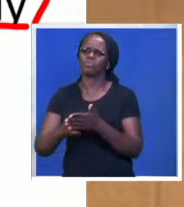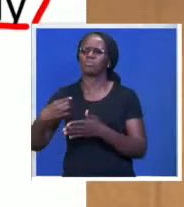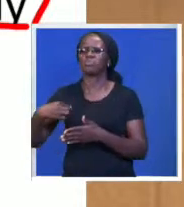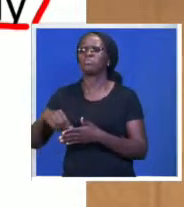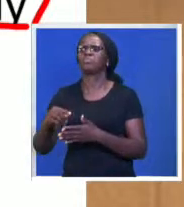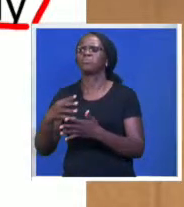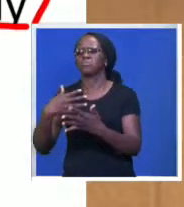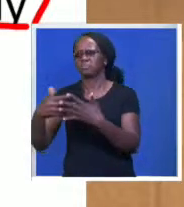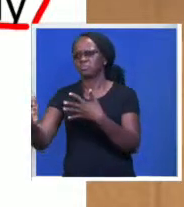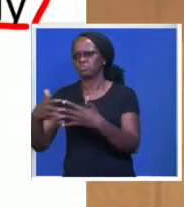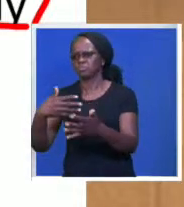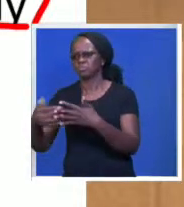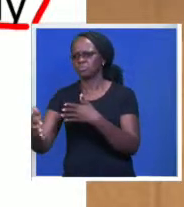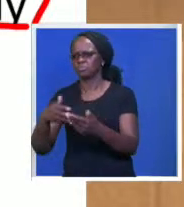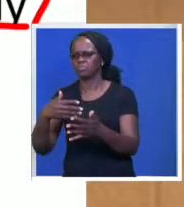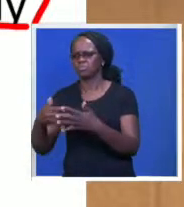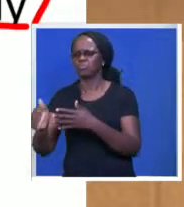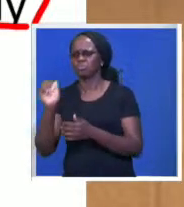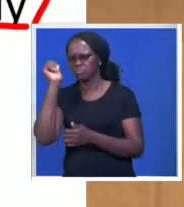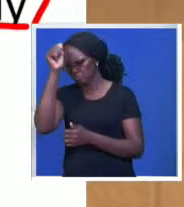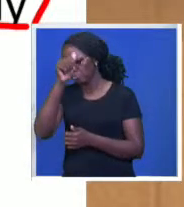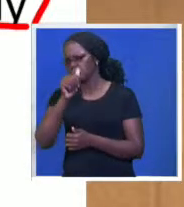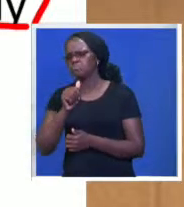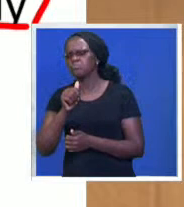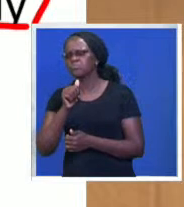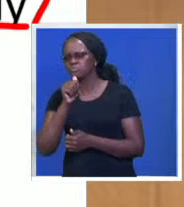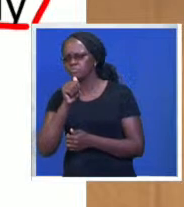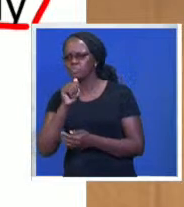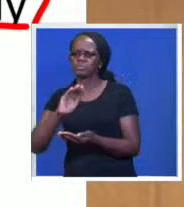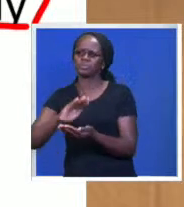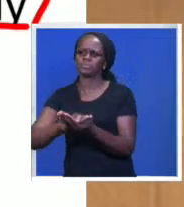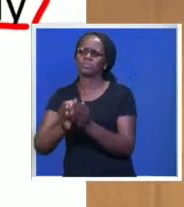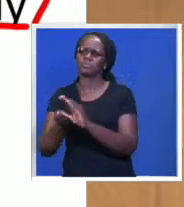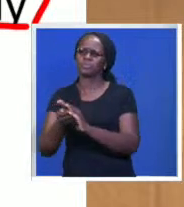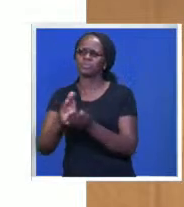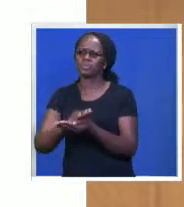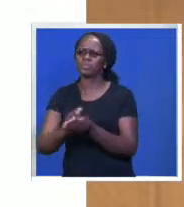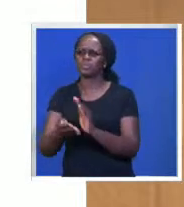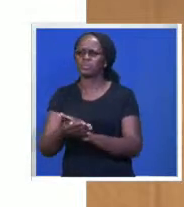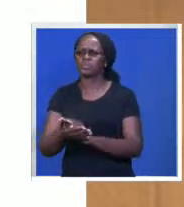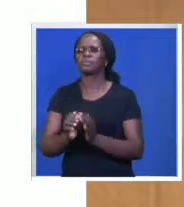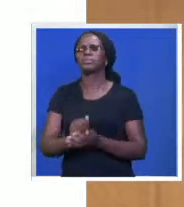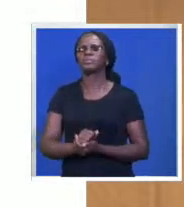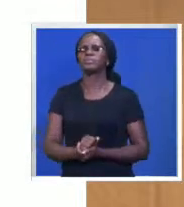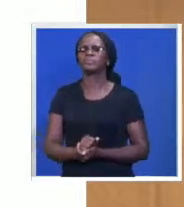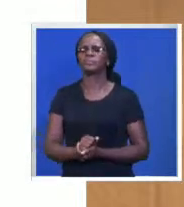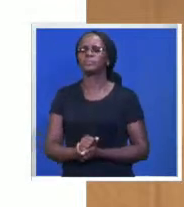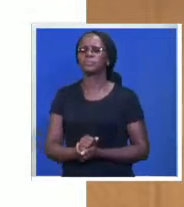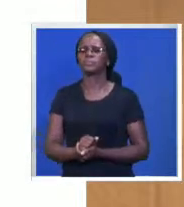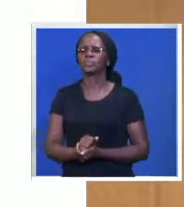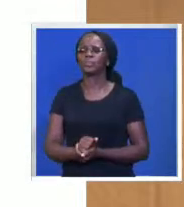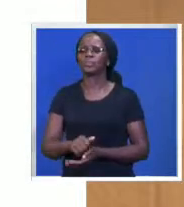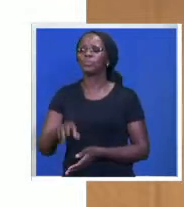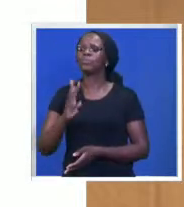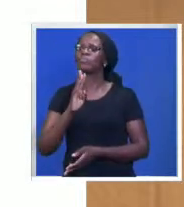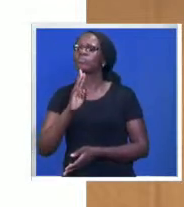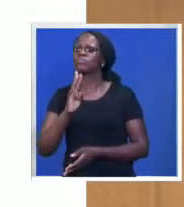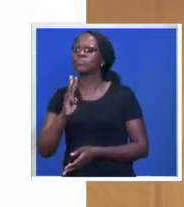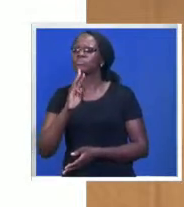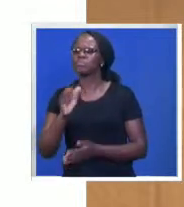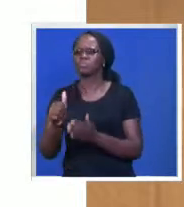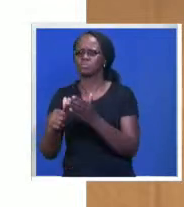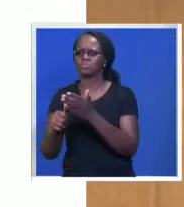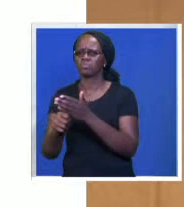way from all of others of God's creation. Now, keywords of this lesson